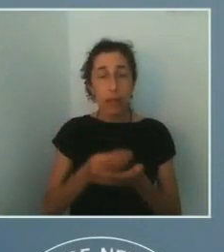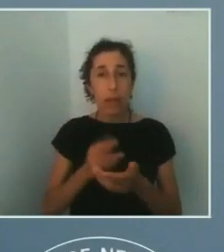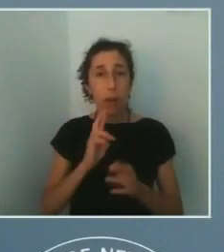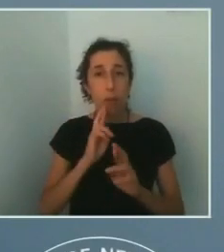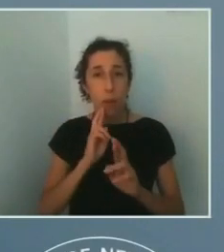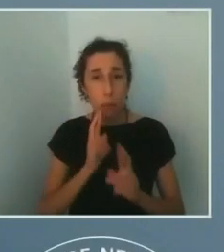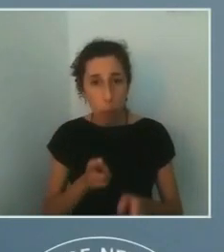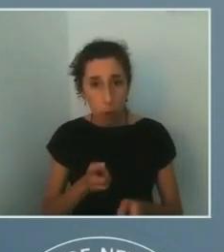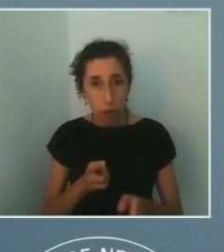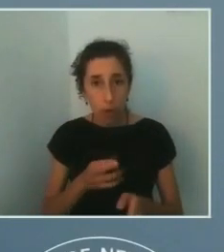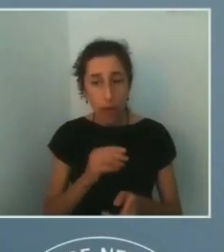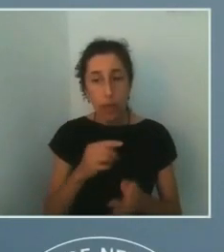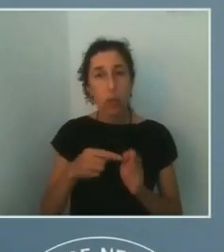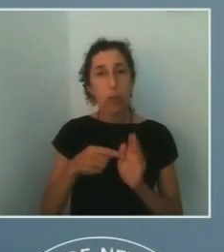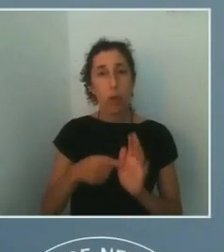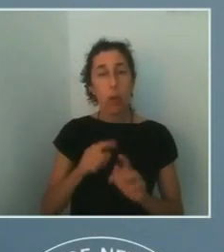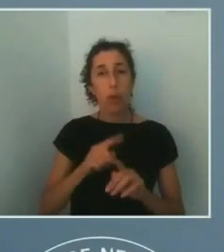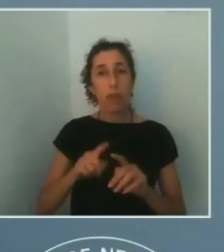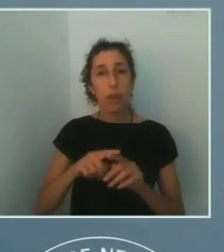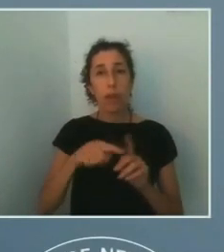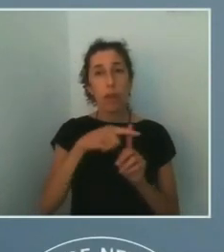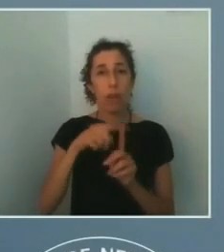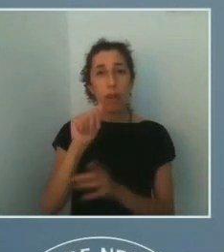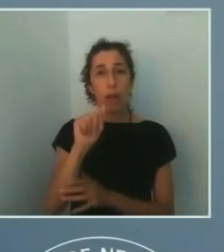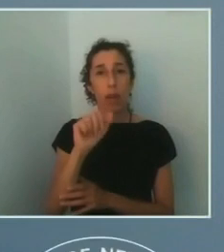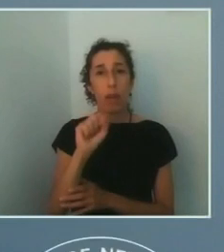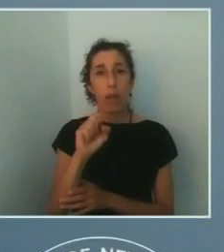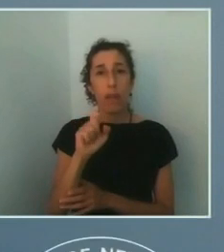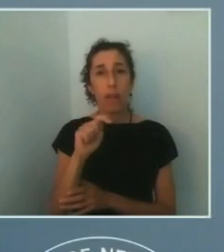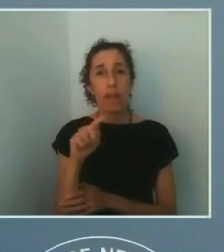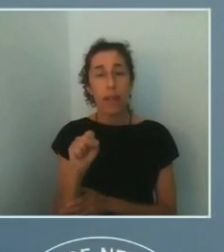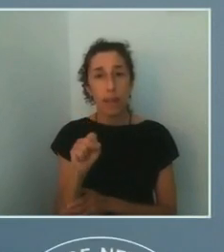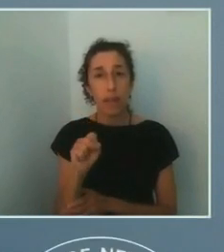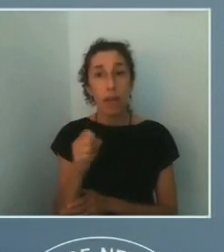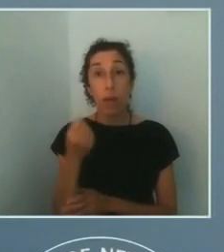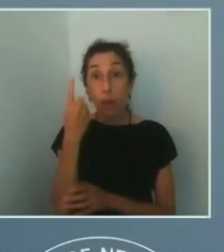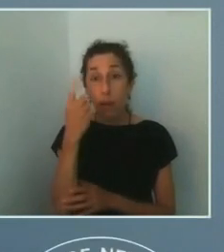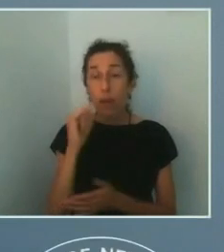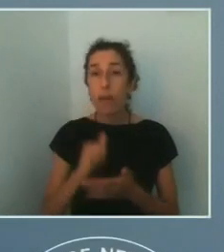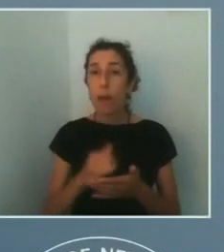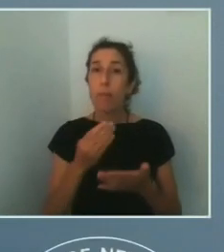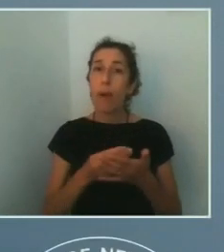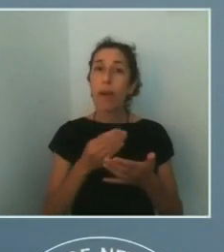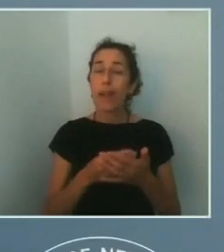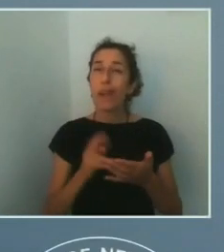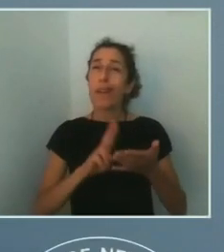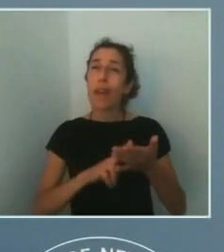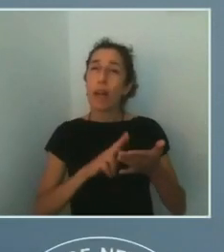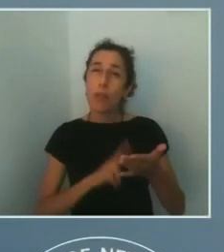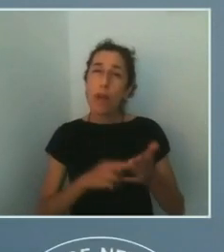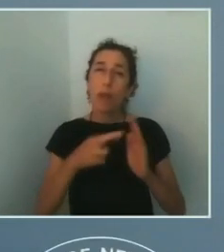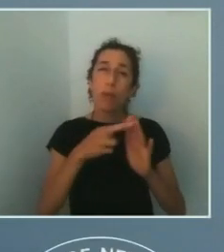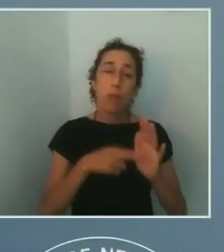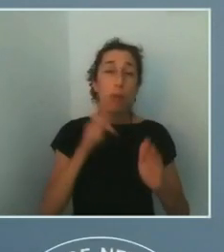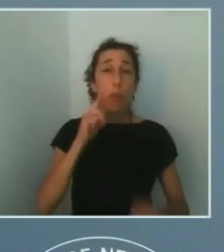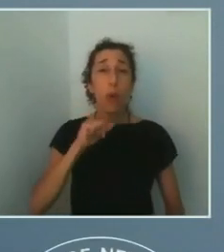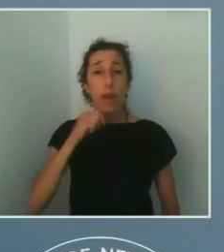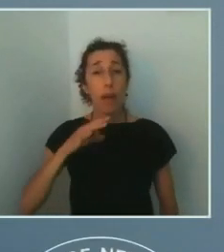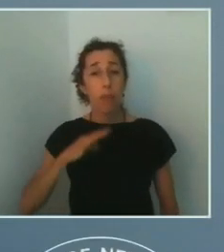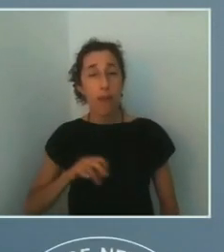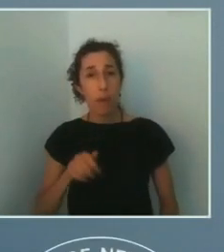would have to be spent to defend against this allegation, that itself could destroy an organization. And I